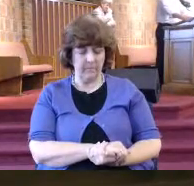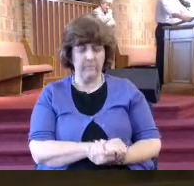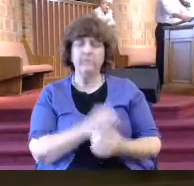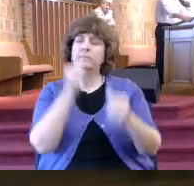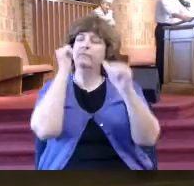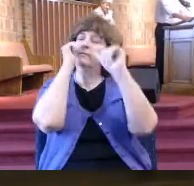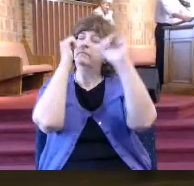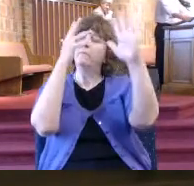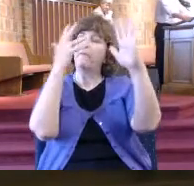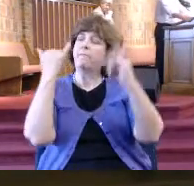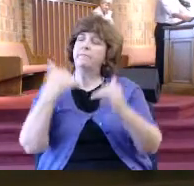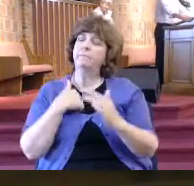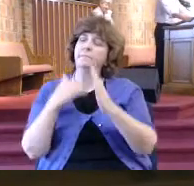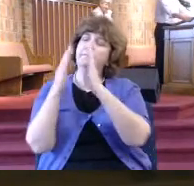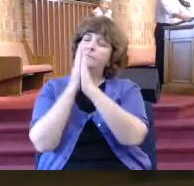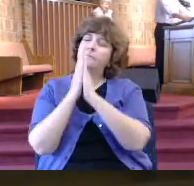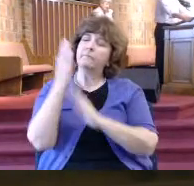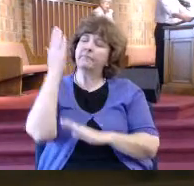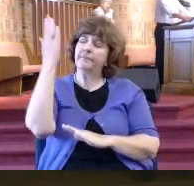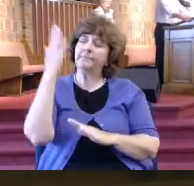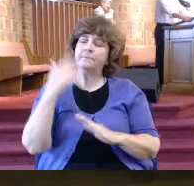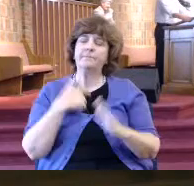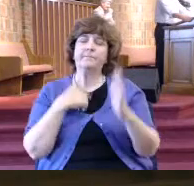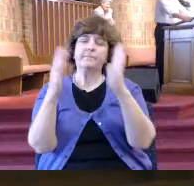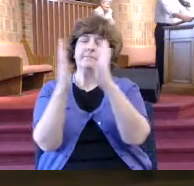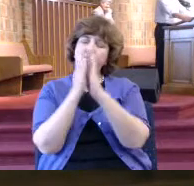Father, as we come to you in prayer, we ask that you